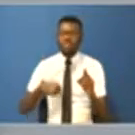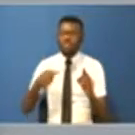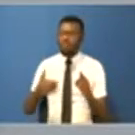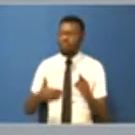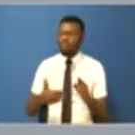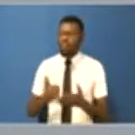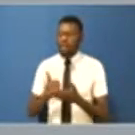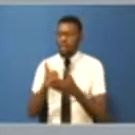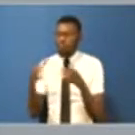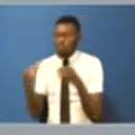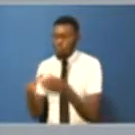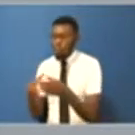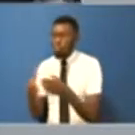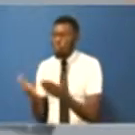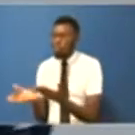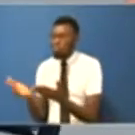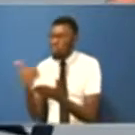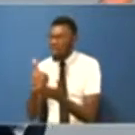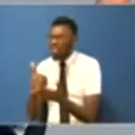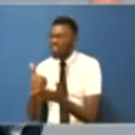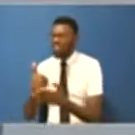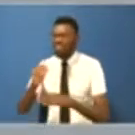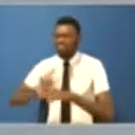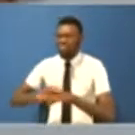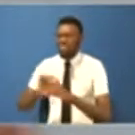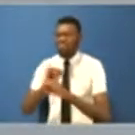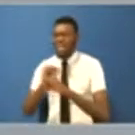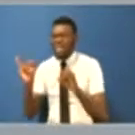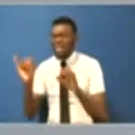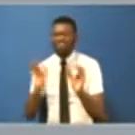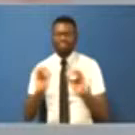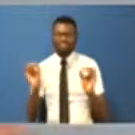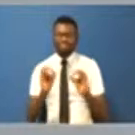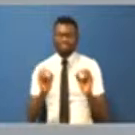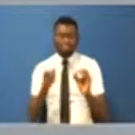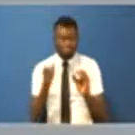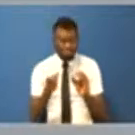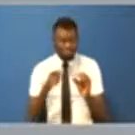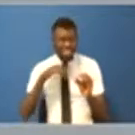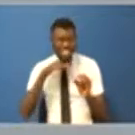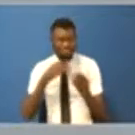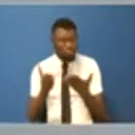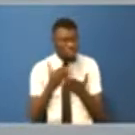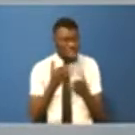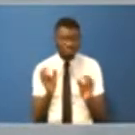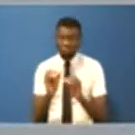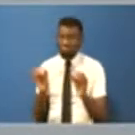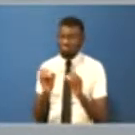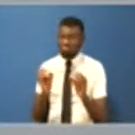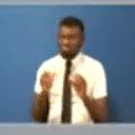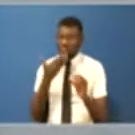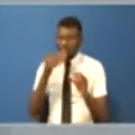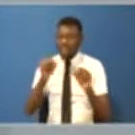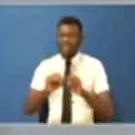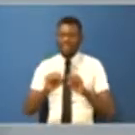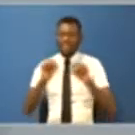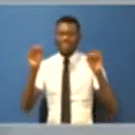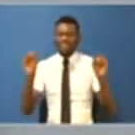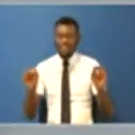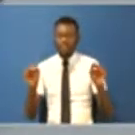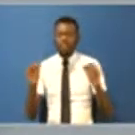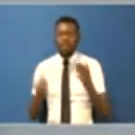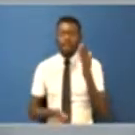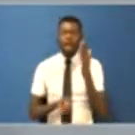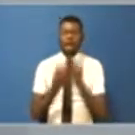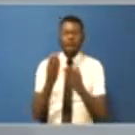boys collecting garbage in an unsanitary manner and we collect that we call that garbage collection we need to have a system set in